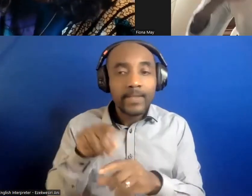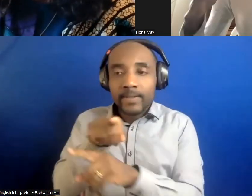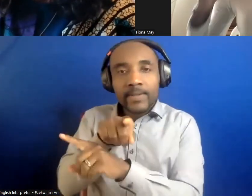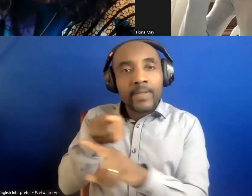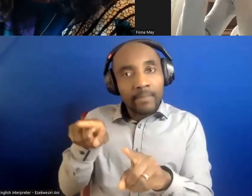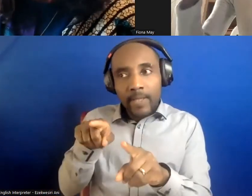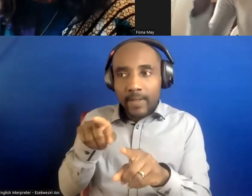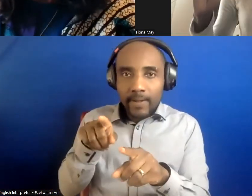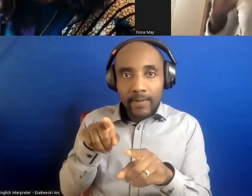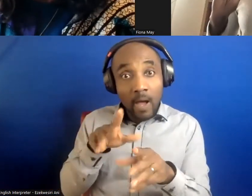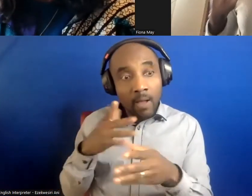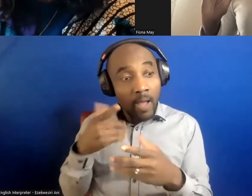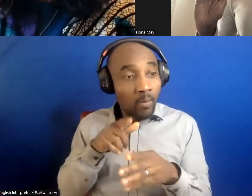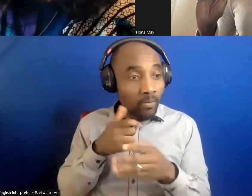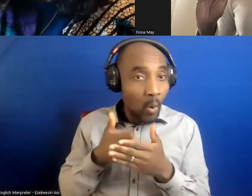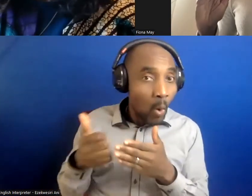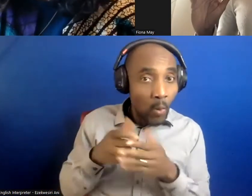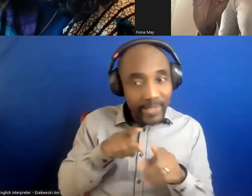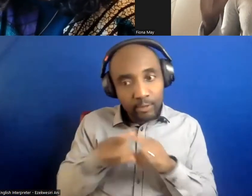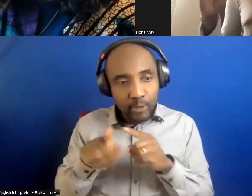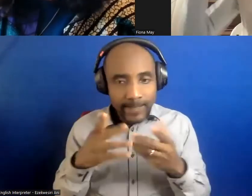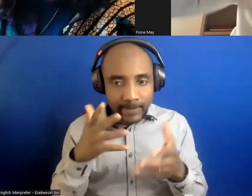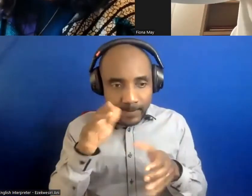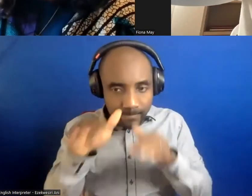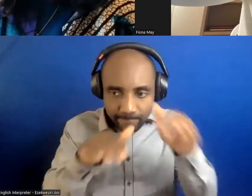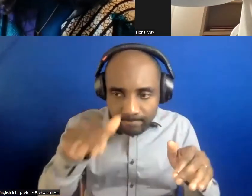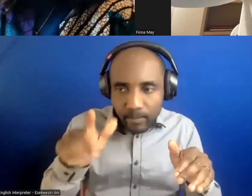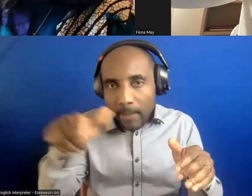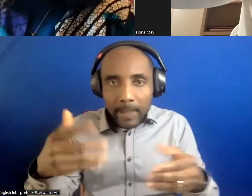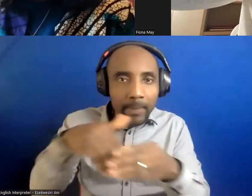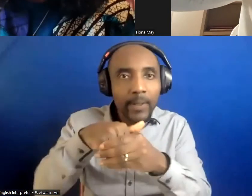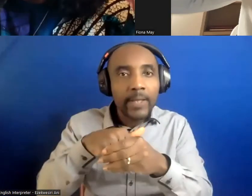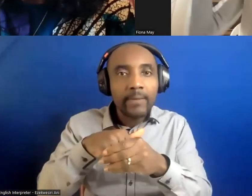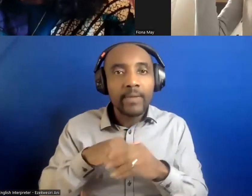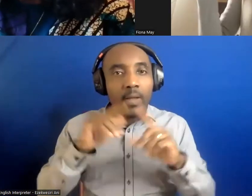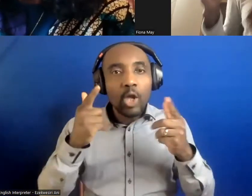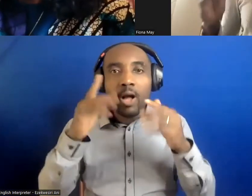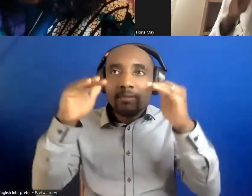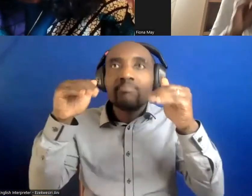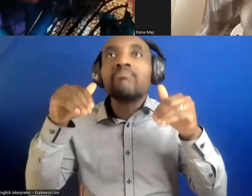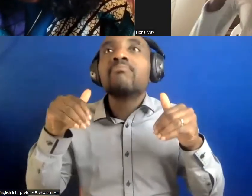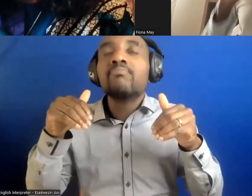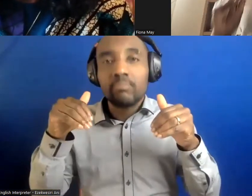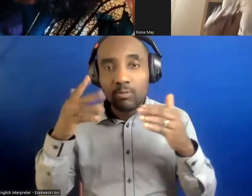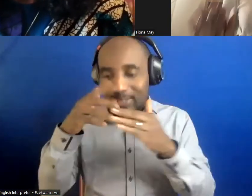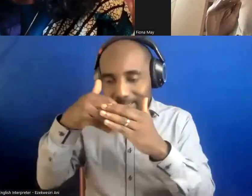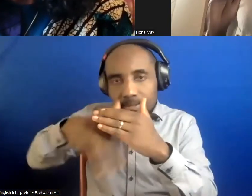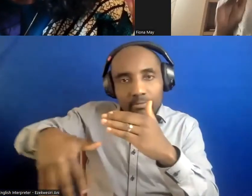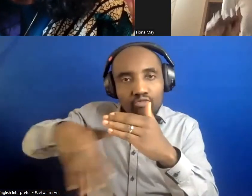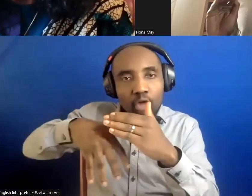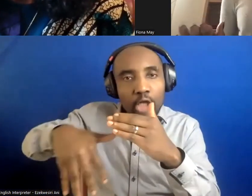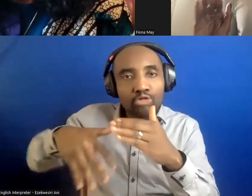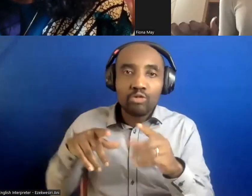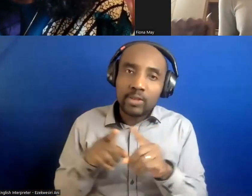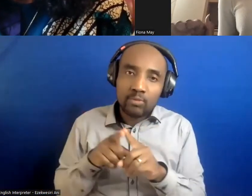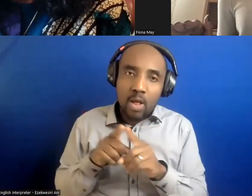what's going outside on the street level, because we can't look on top of the ivory tower, not anymore. We need to look really